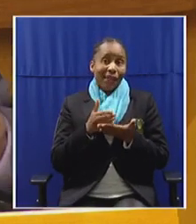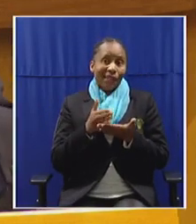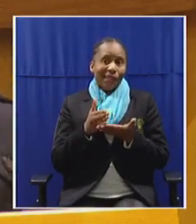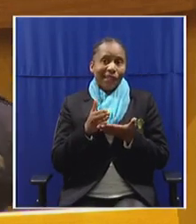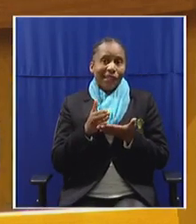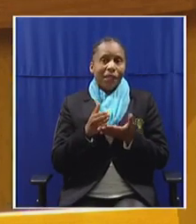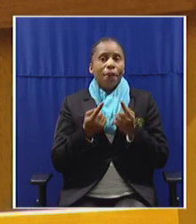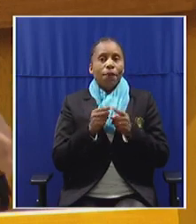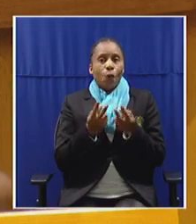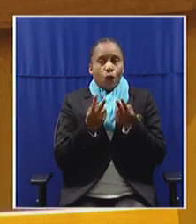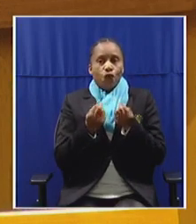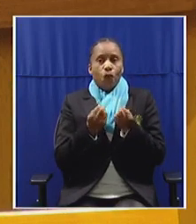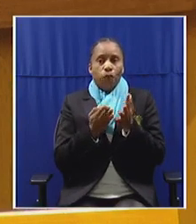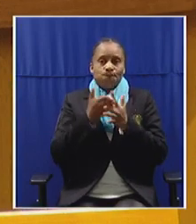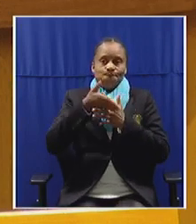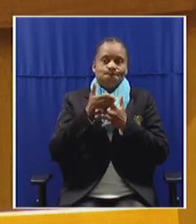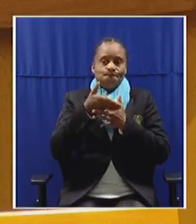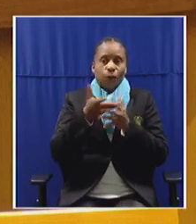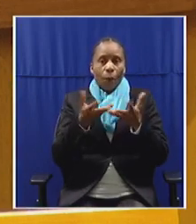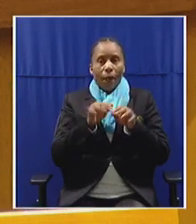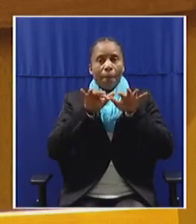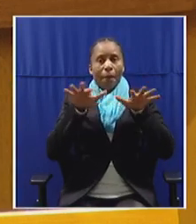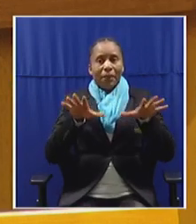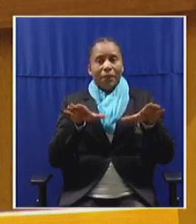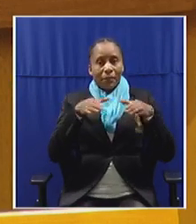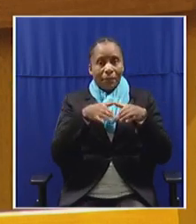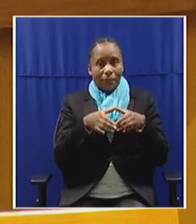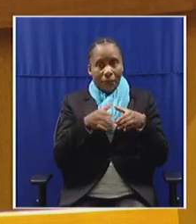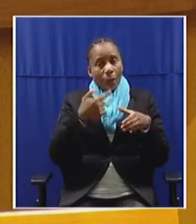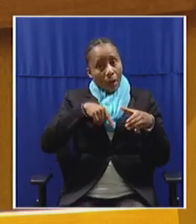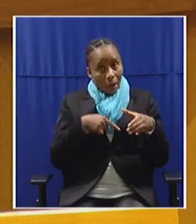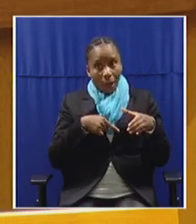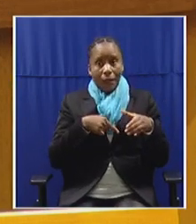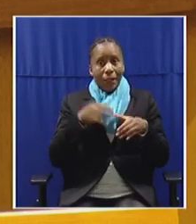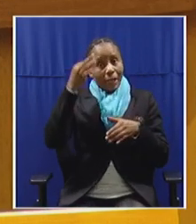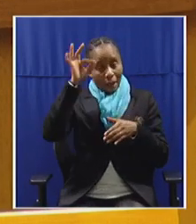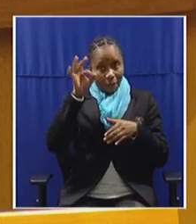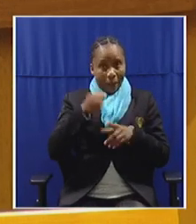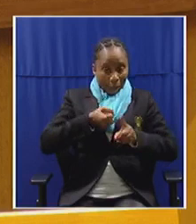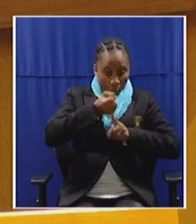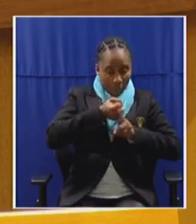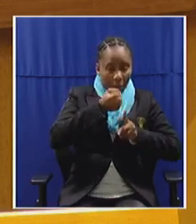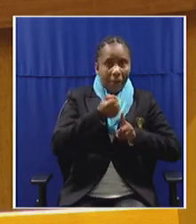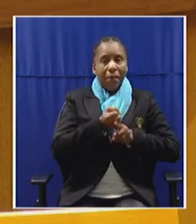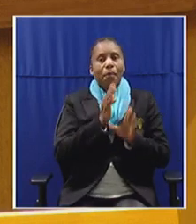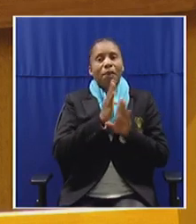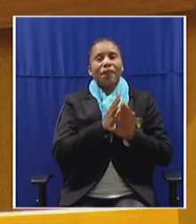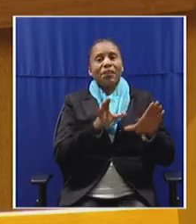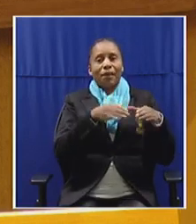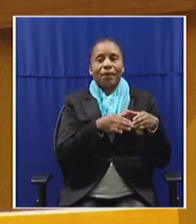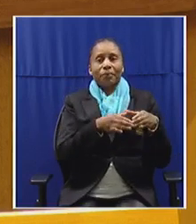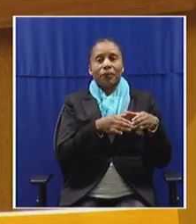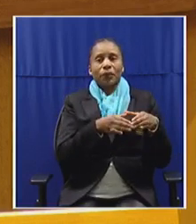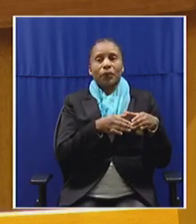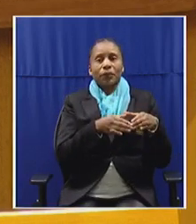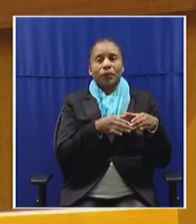new entrants in the public service. For us as government, we must persuade the private sector to